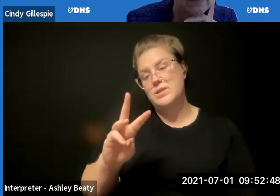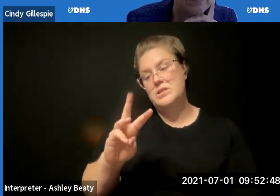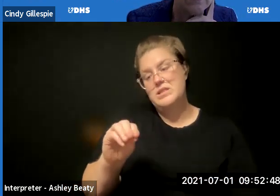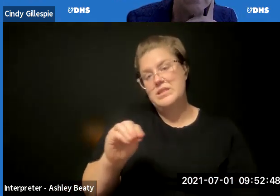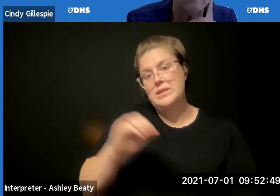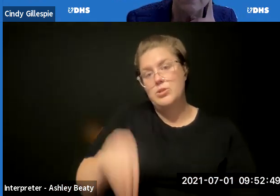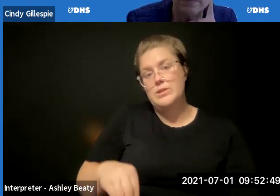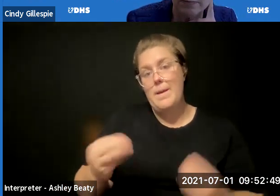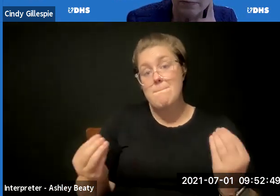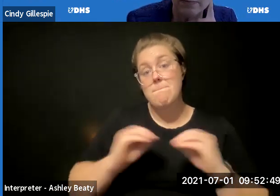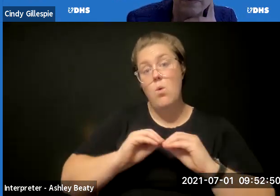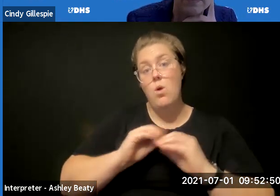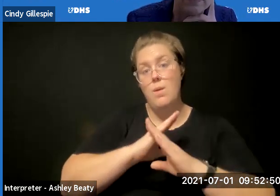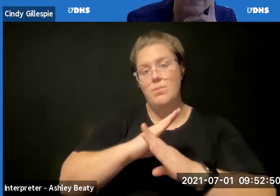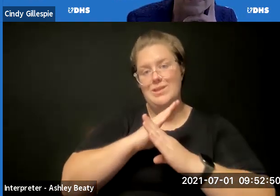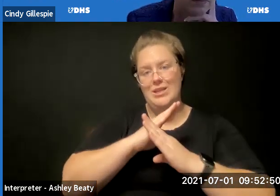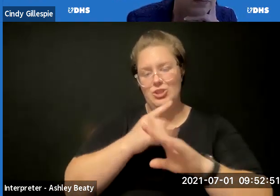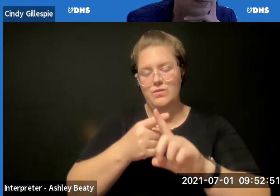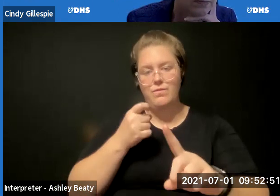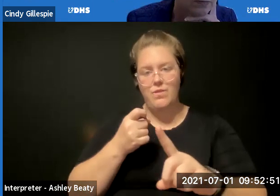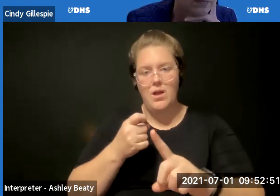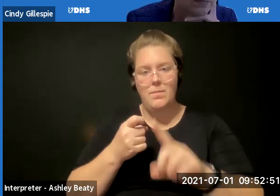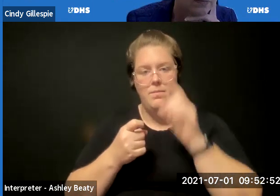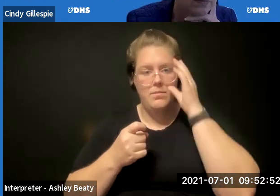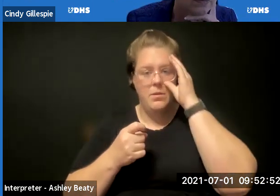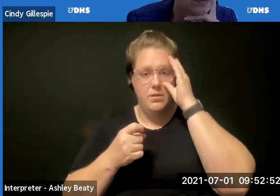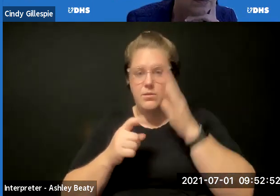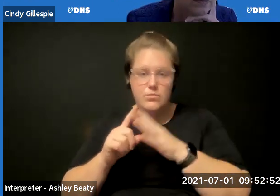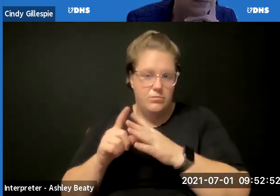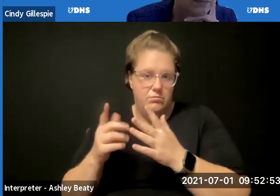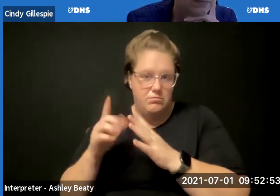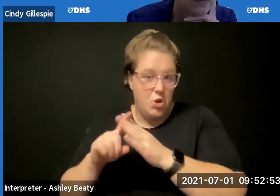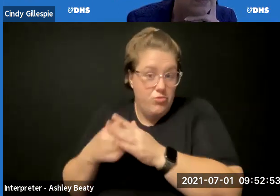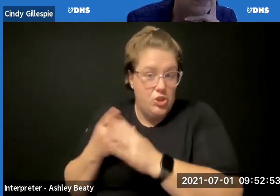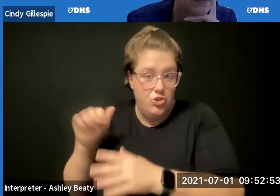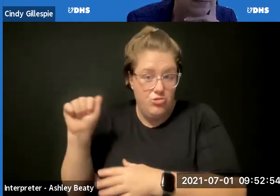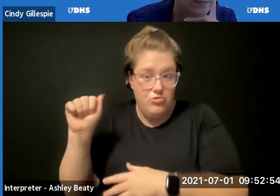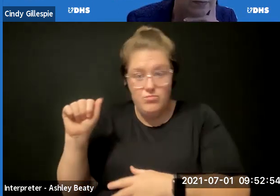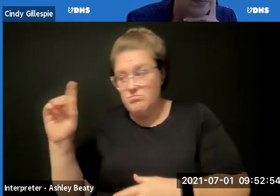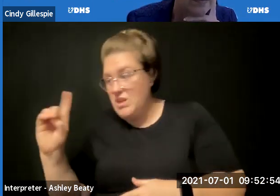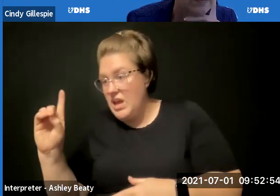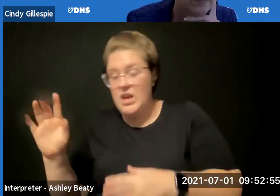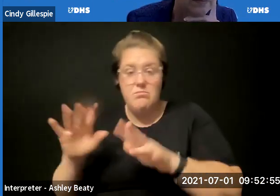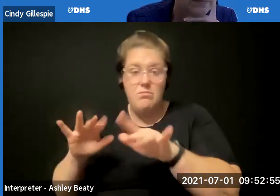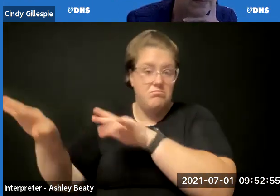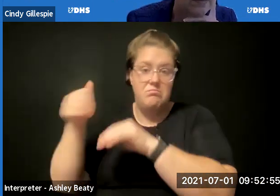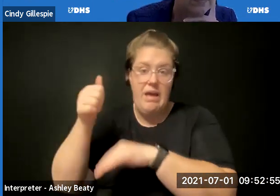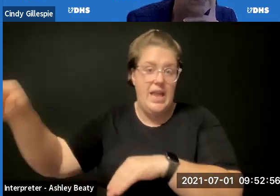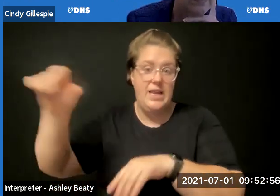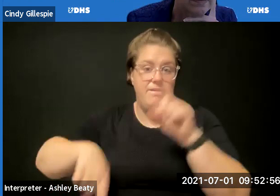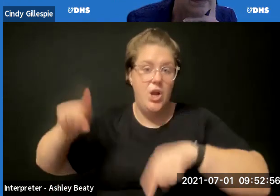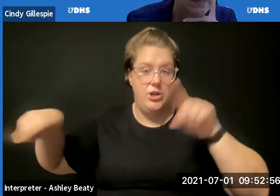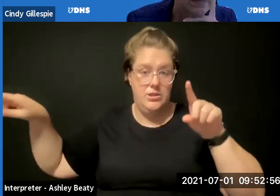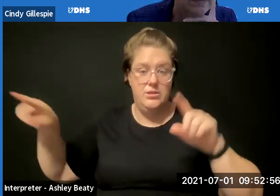protection from whether it's the original or any of the variants, while the second dose